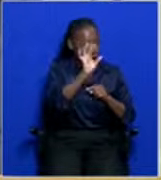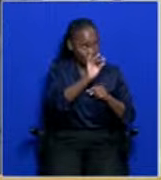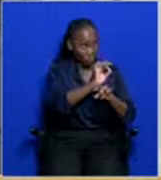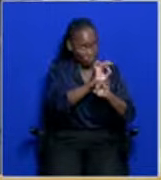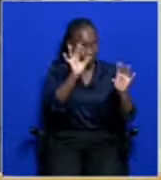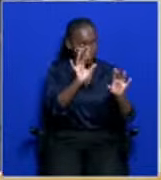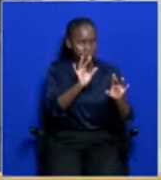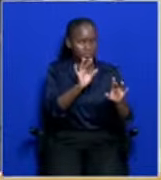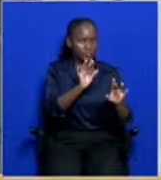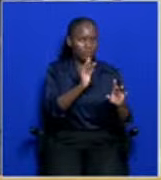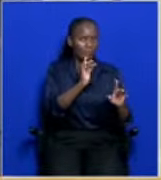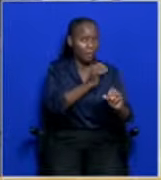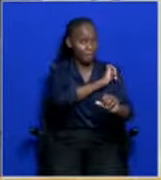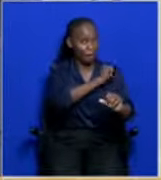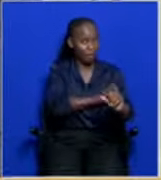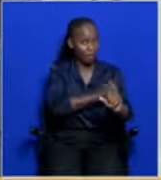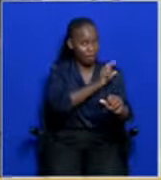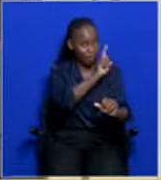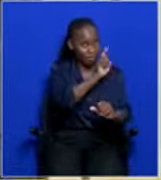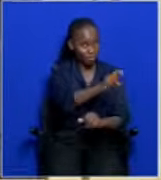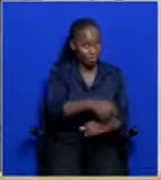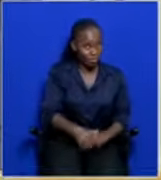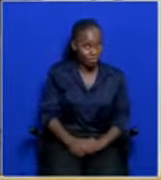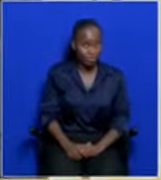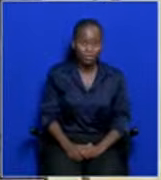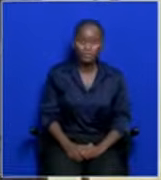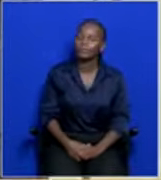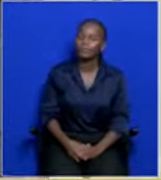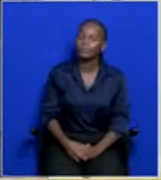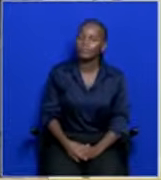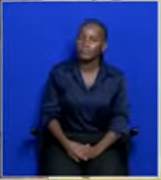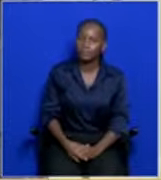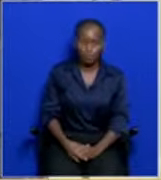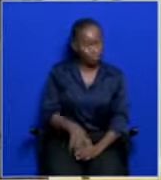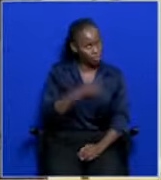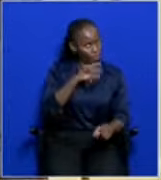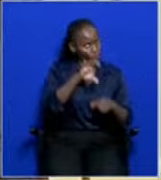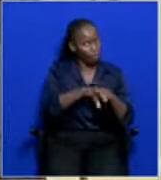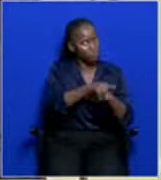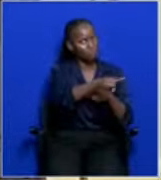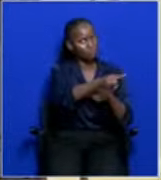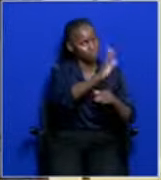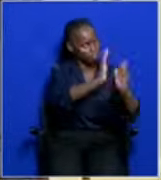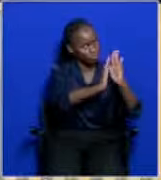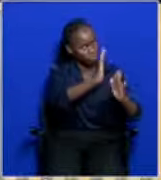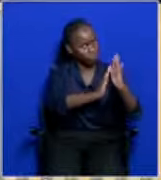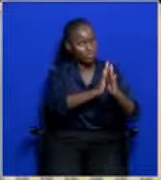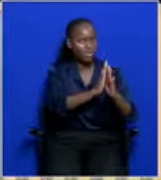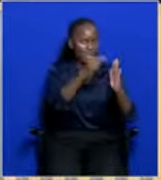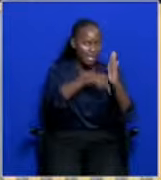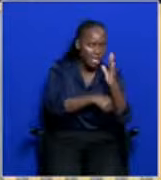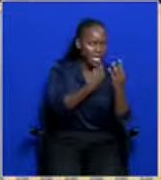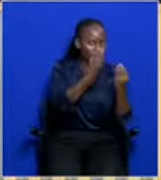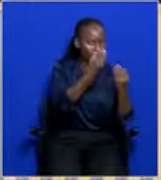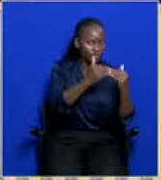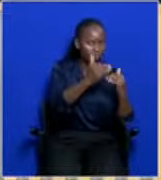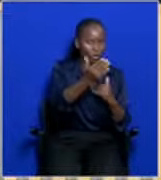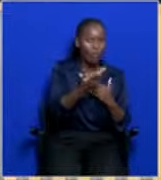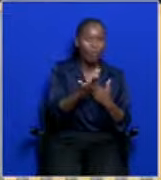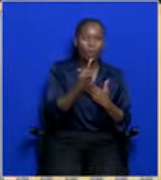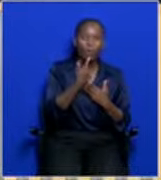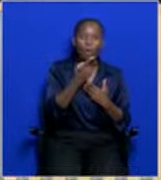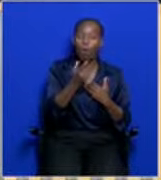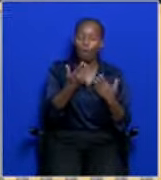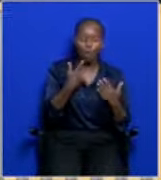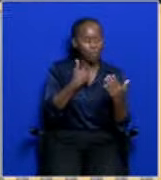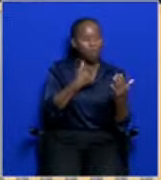To provide more detail, yes. To compel him to provide more details? Yes. Or are you forced to accept the report as he chooses to write